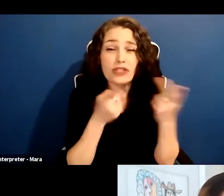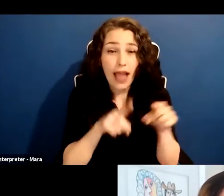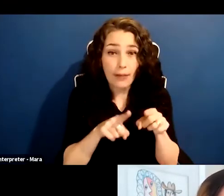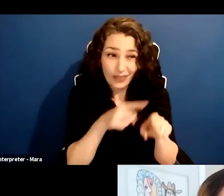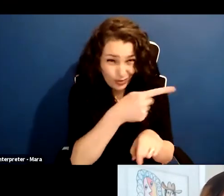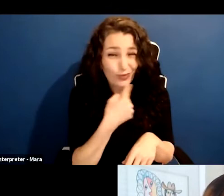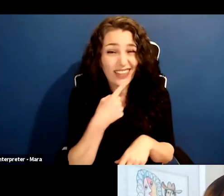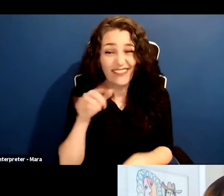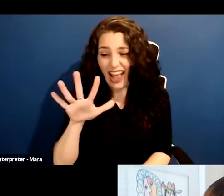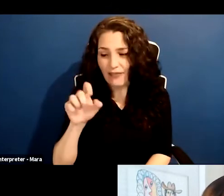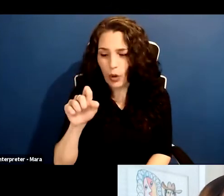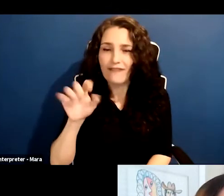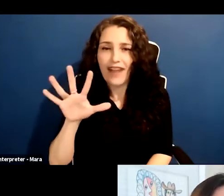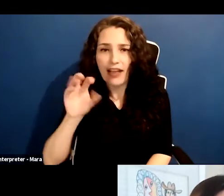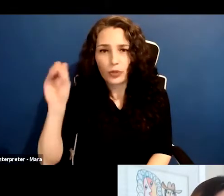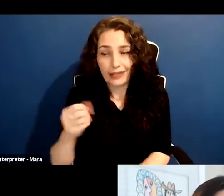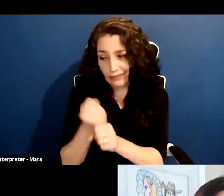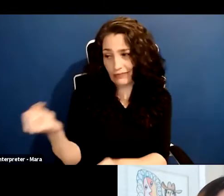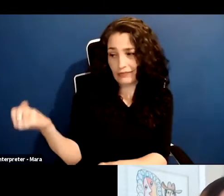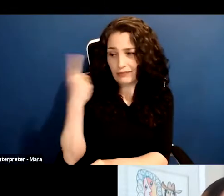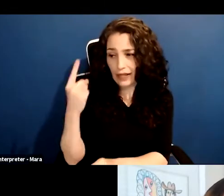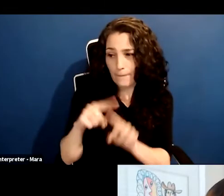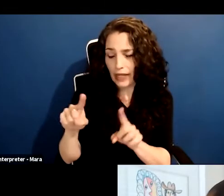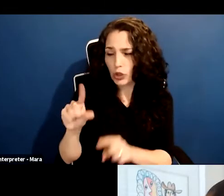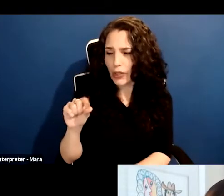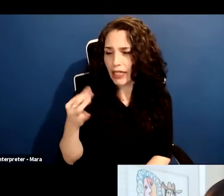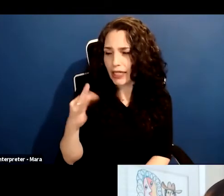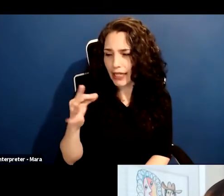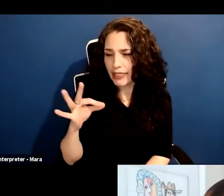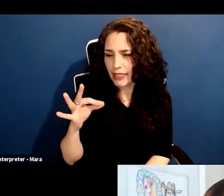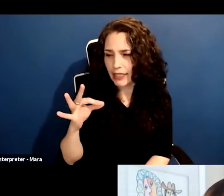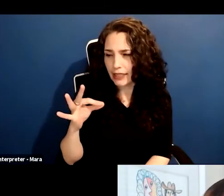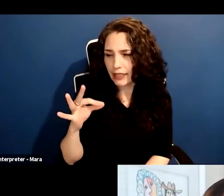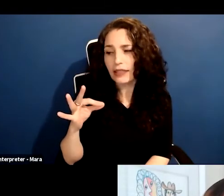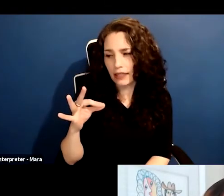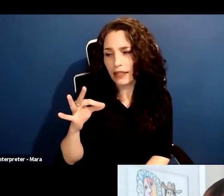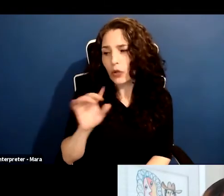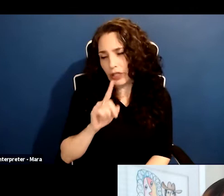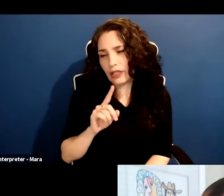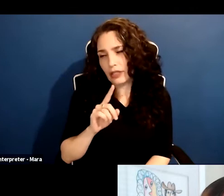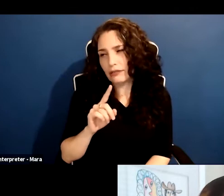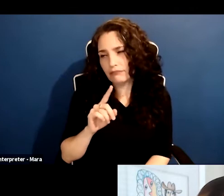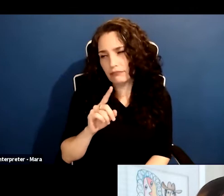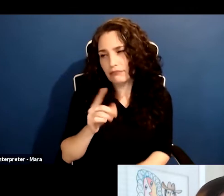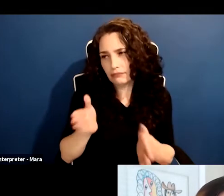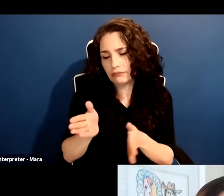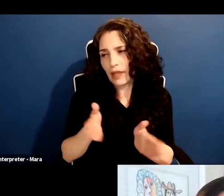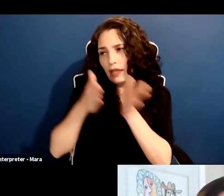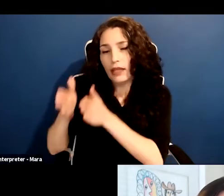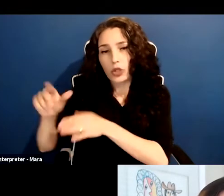5.5% was last year. That was the year 2019. 2020 data was a little bit